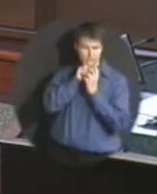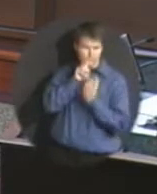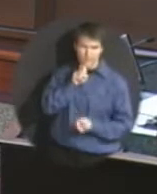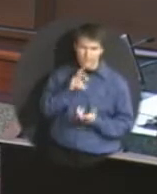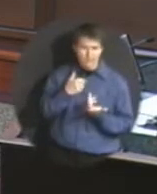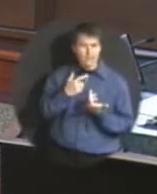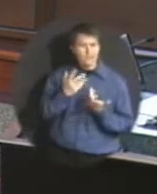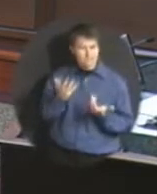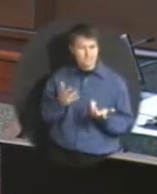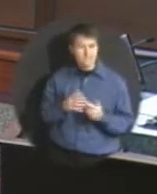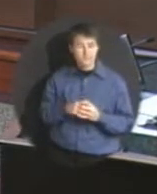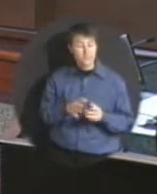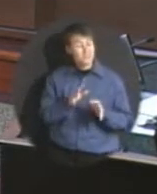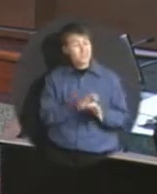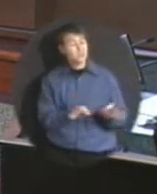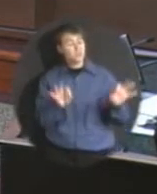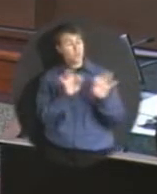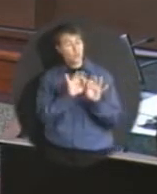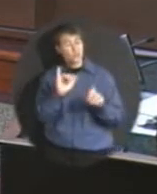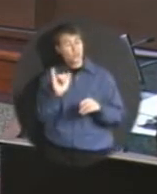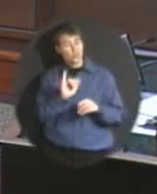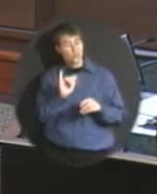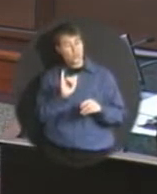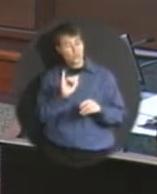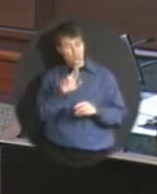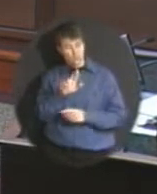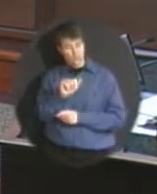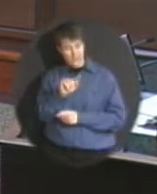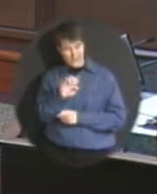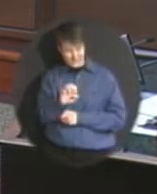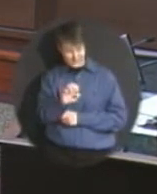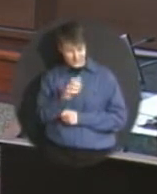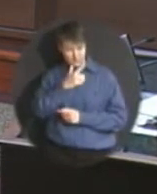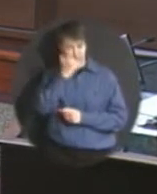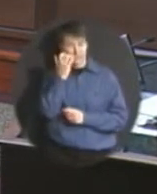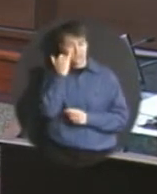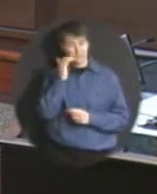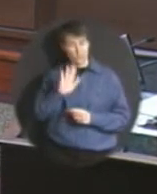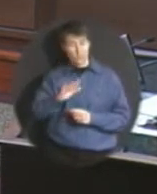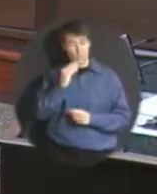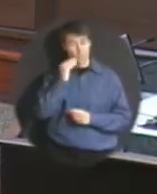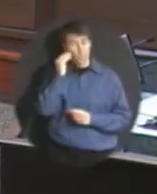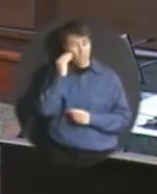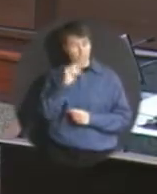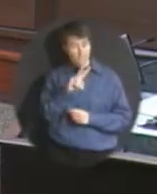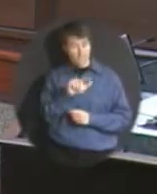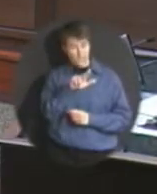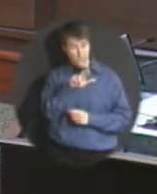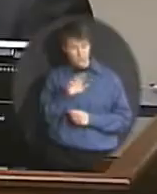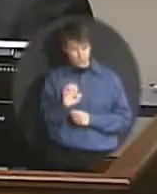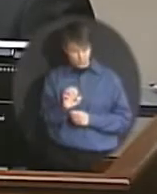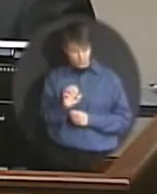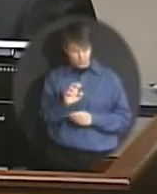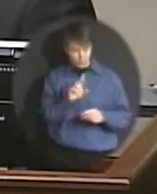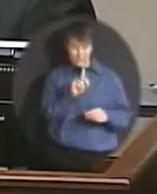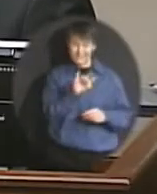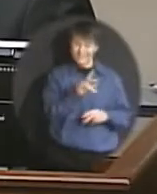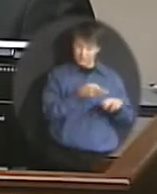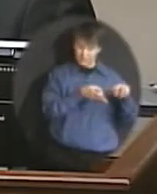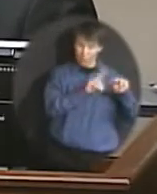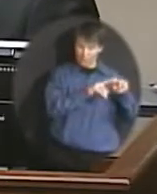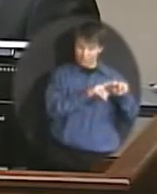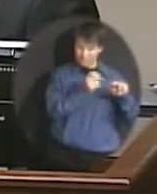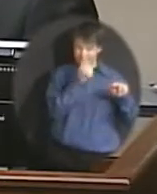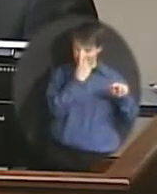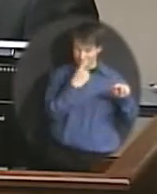rate also, because it's important to zero in on the rate, because if your home value for some reason did go up, the tax bill will,